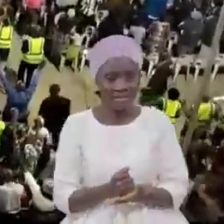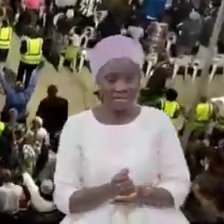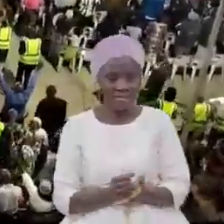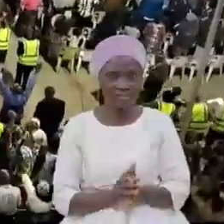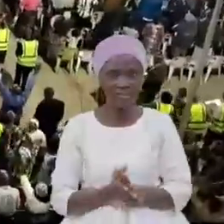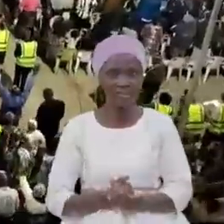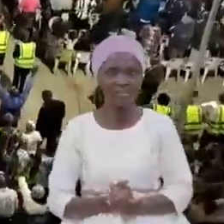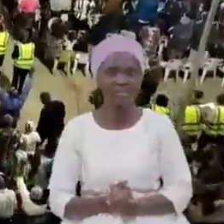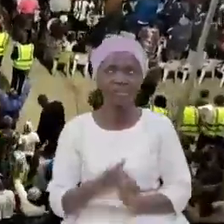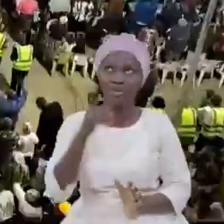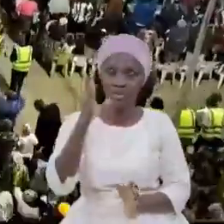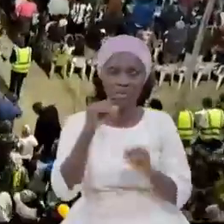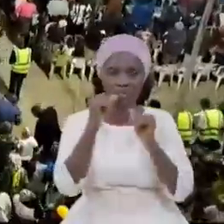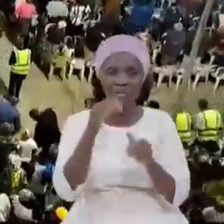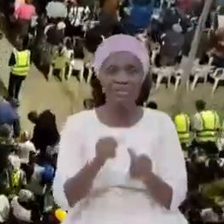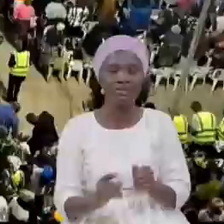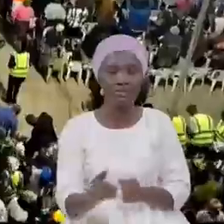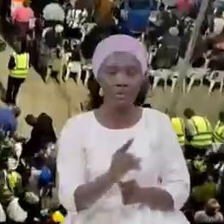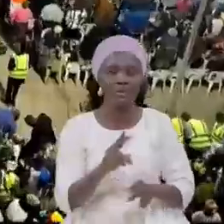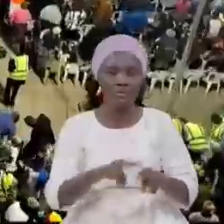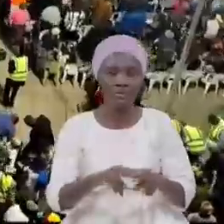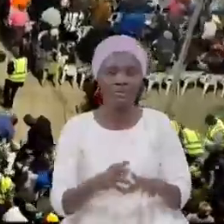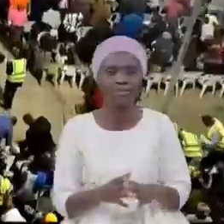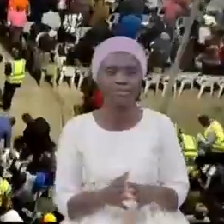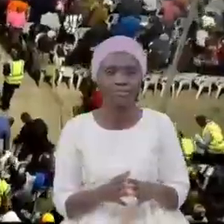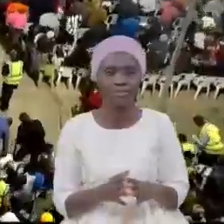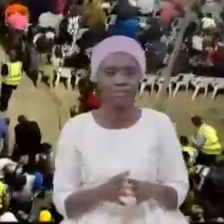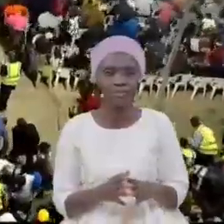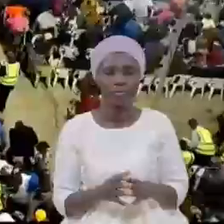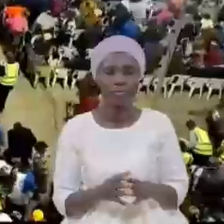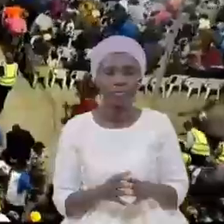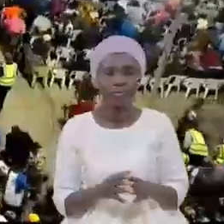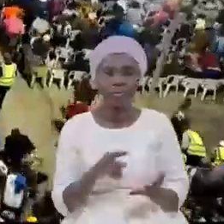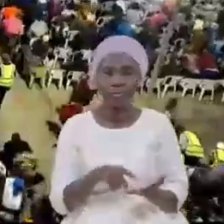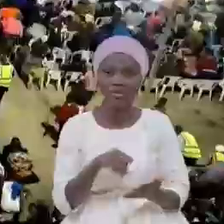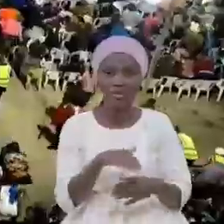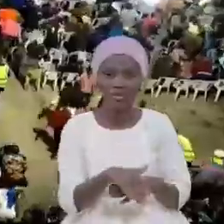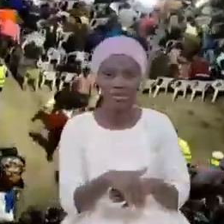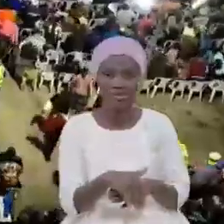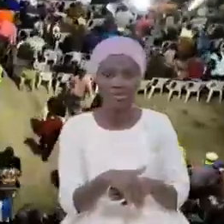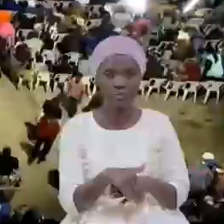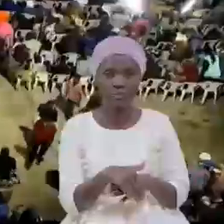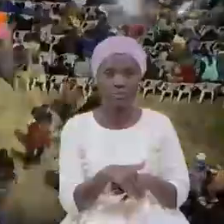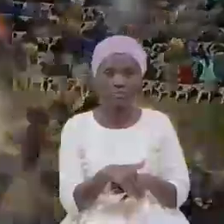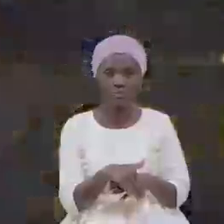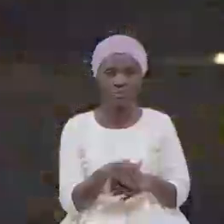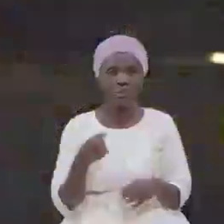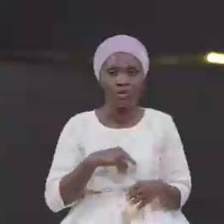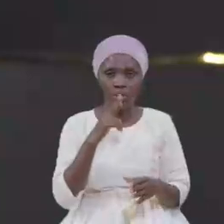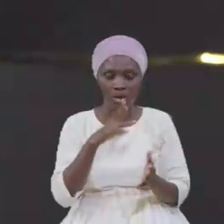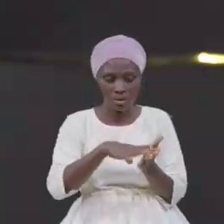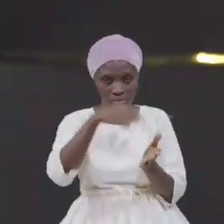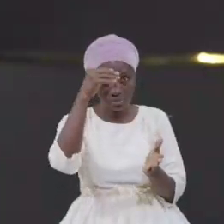God bless everyone. You can sit down. Tonight, we're considering